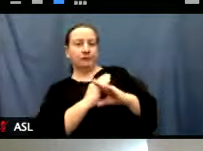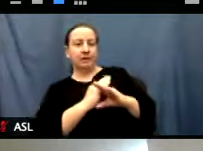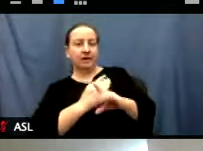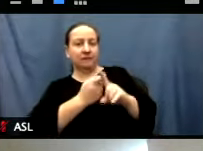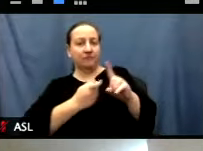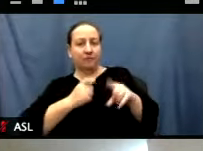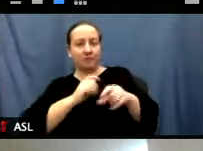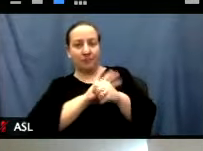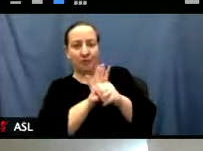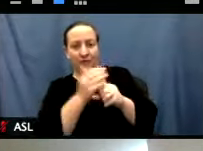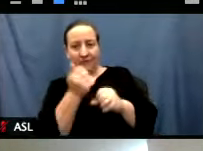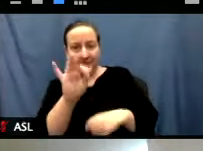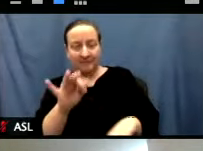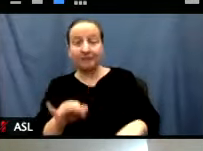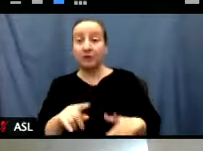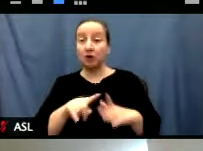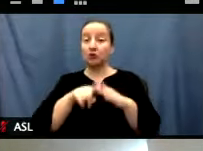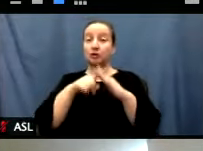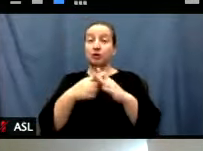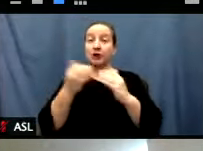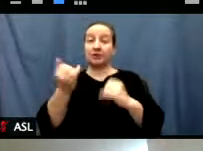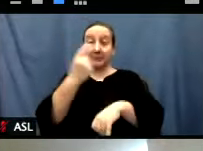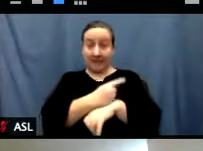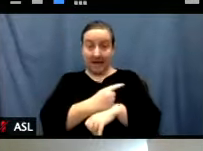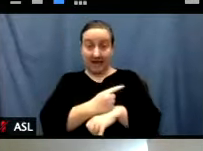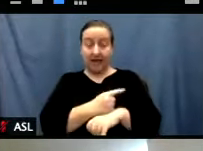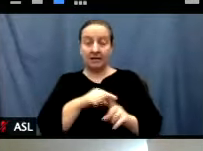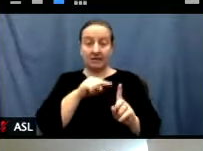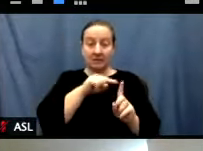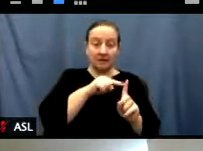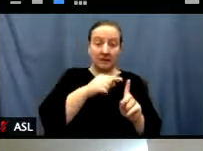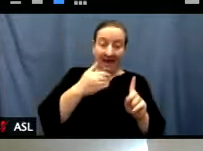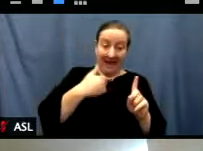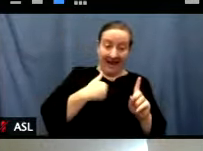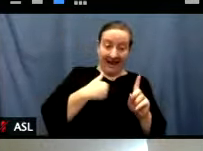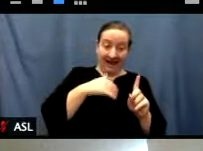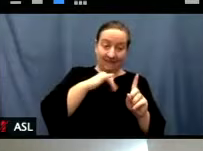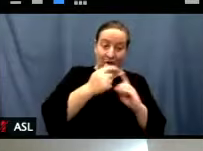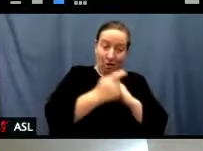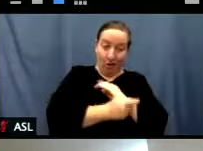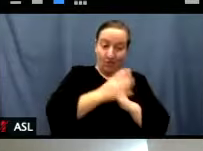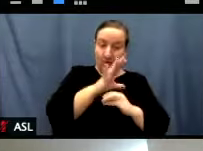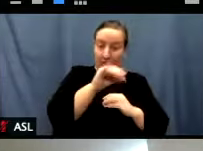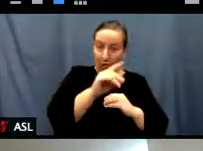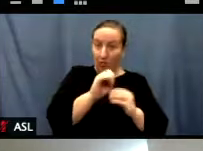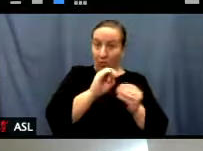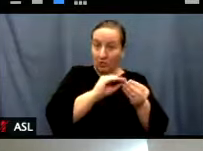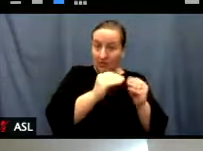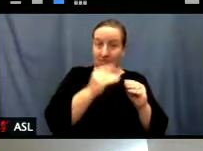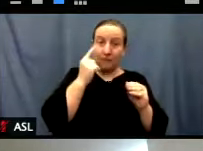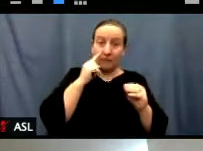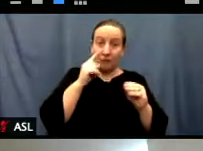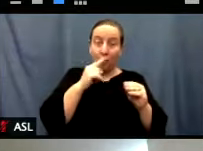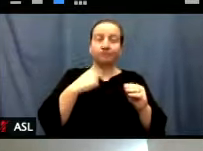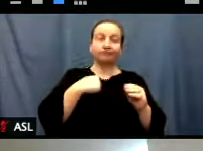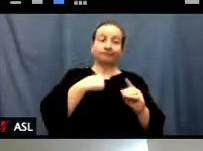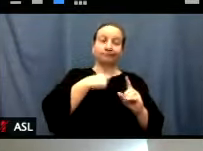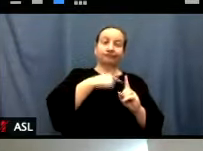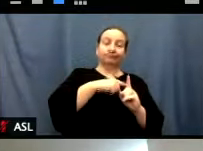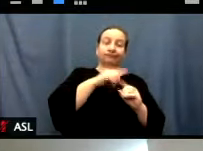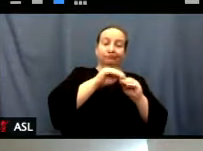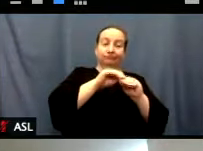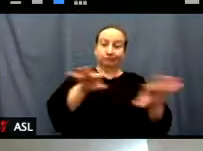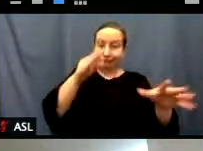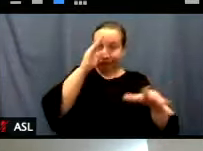So starting today, in addition to automating the code distribution for exposure notification,